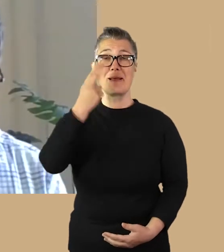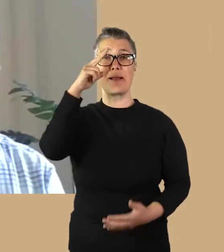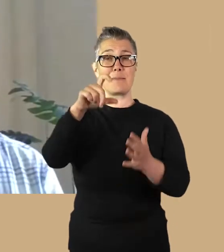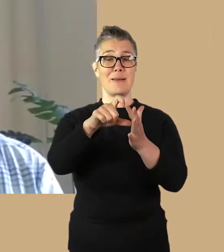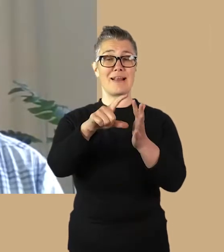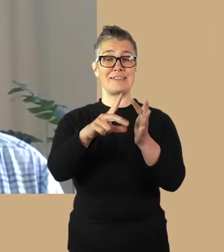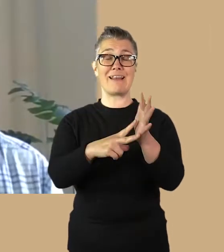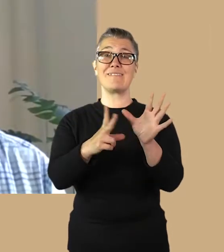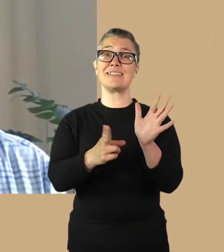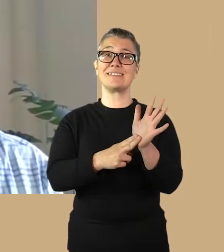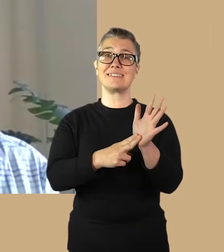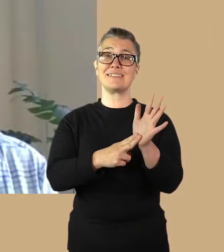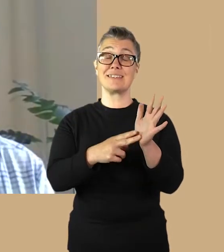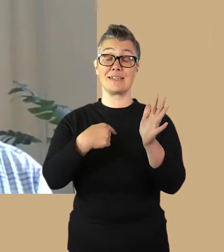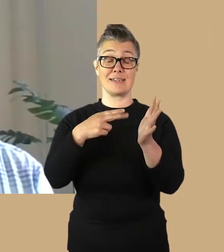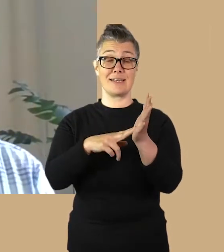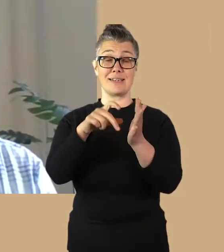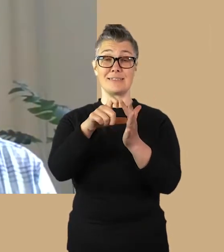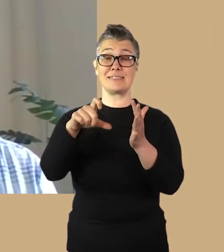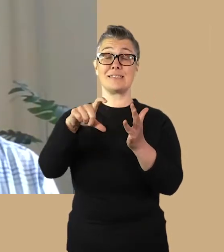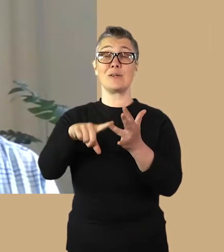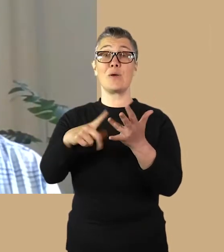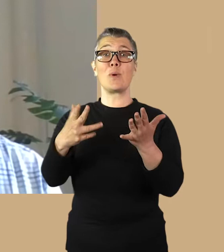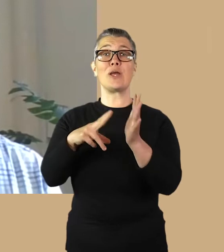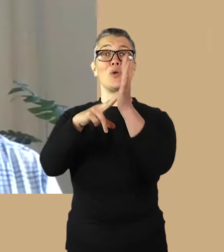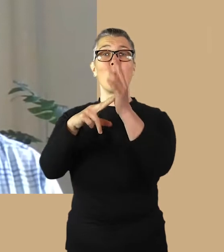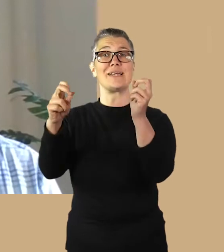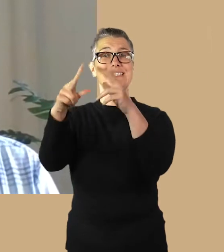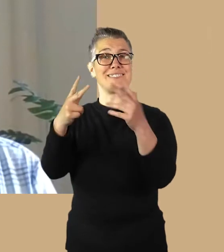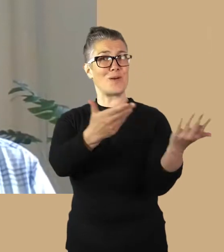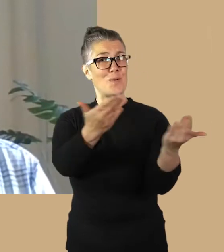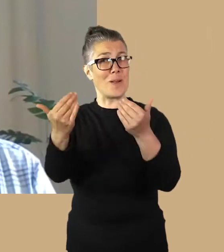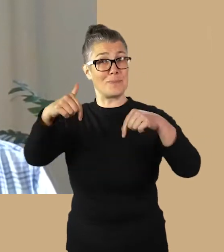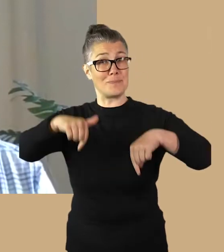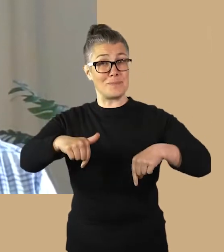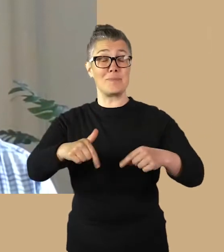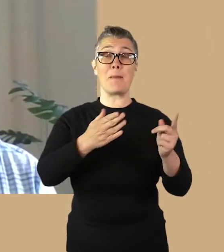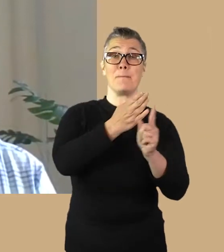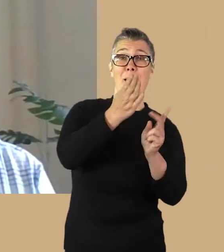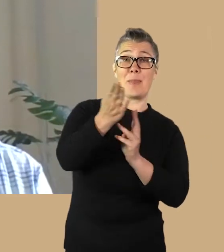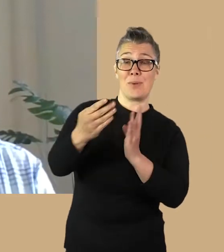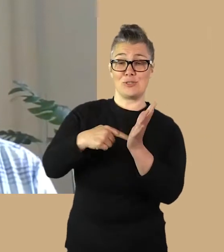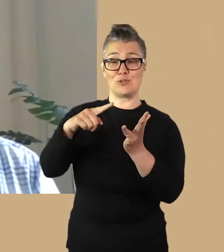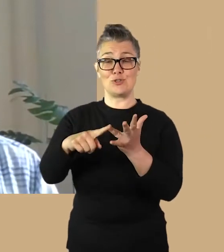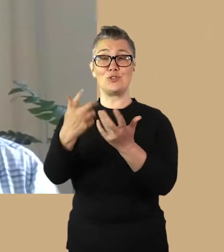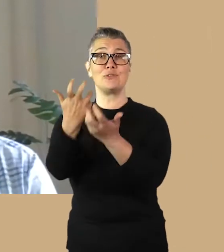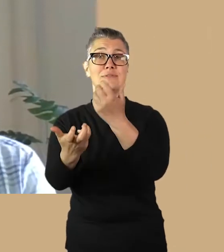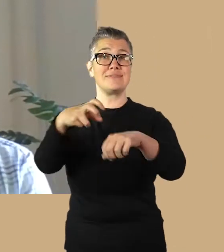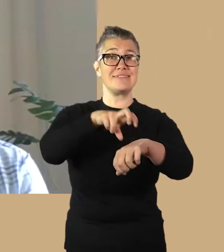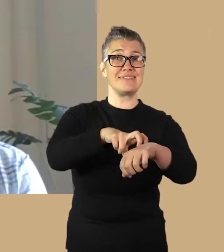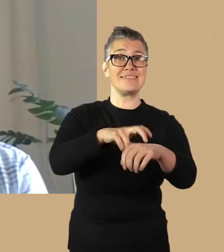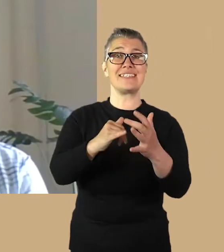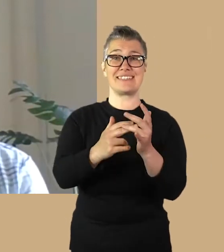Good afternoon. My name is David Nathan. I am the NDCO for Northern Sydney. Welcome everyone